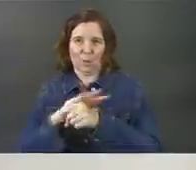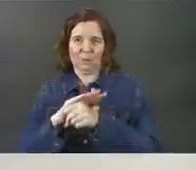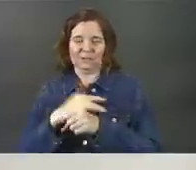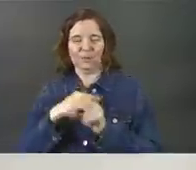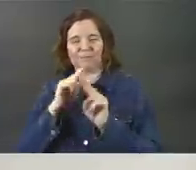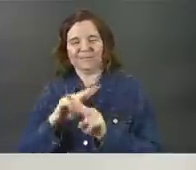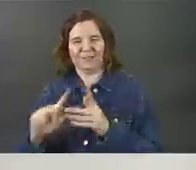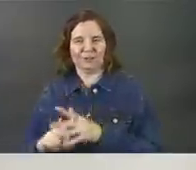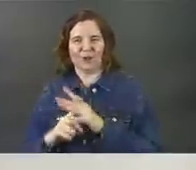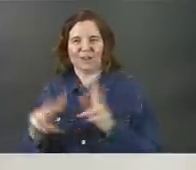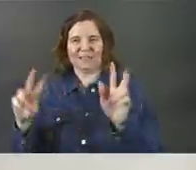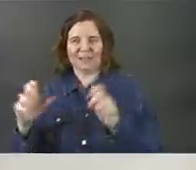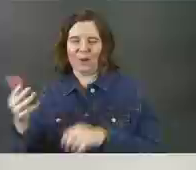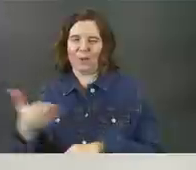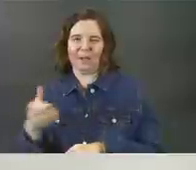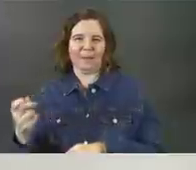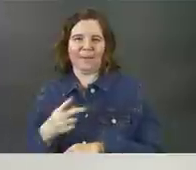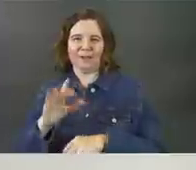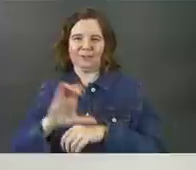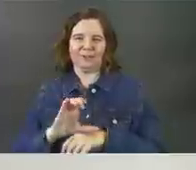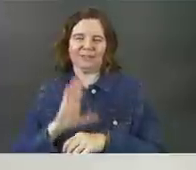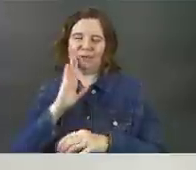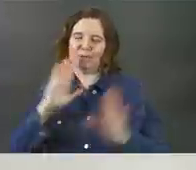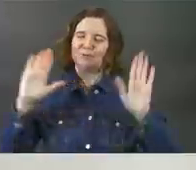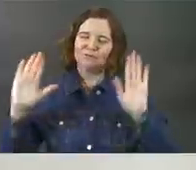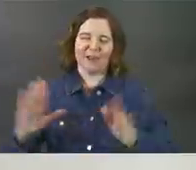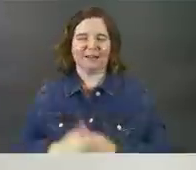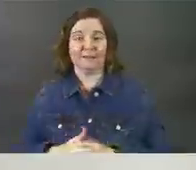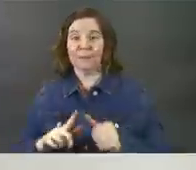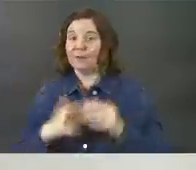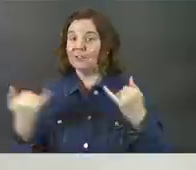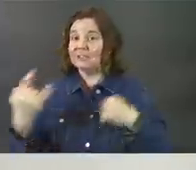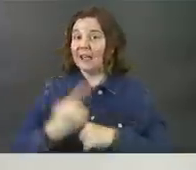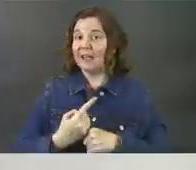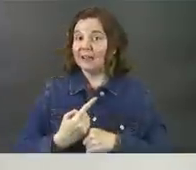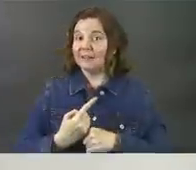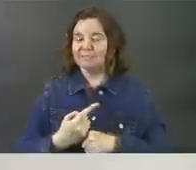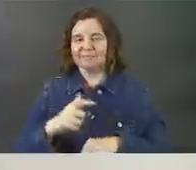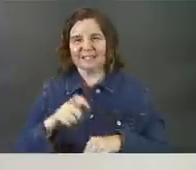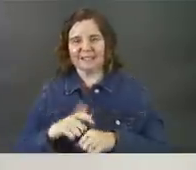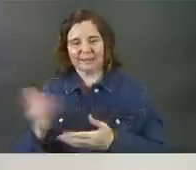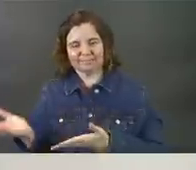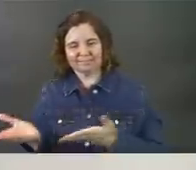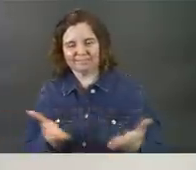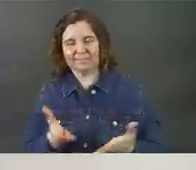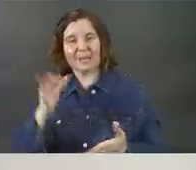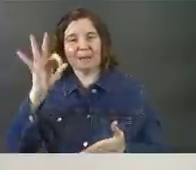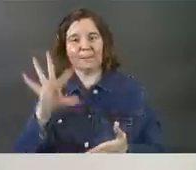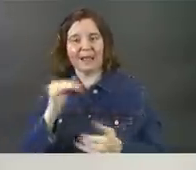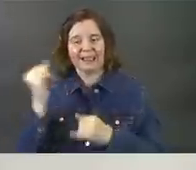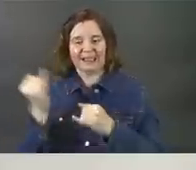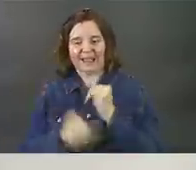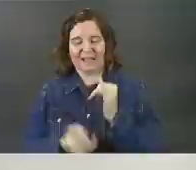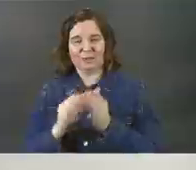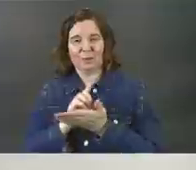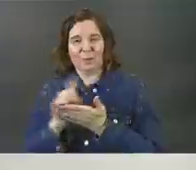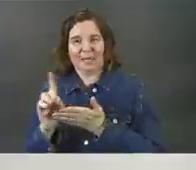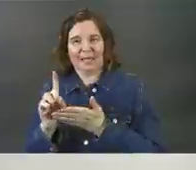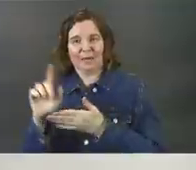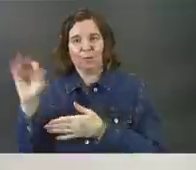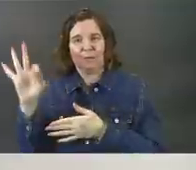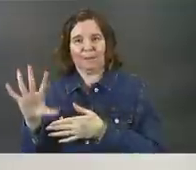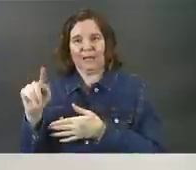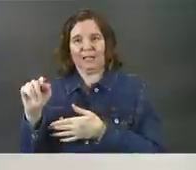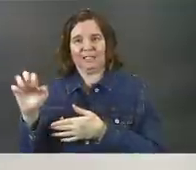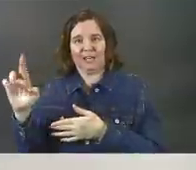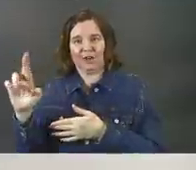the start of this series. Welcome back to church. It's going to be great. But for today, it's time to jump into our last week with